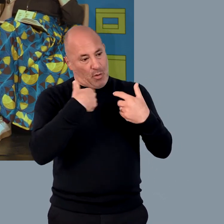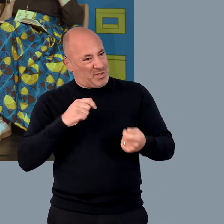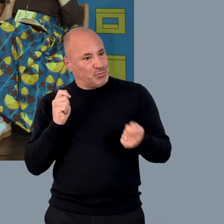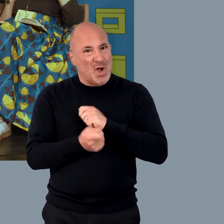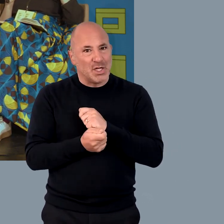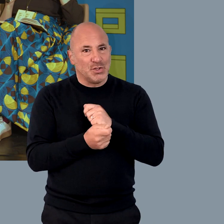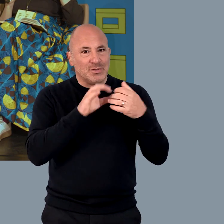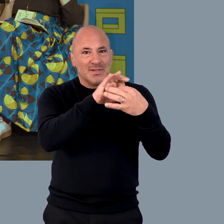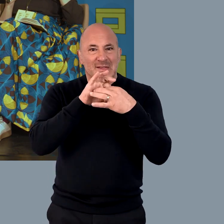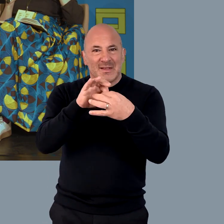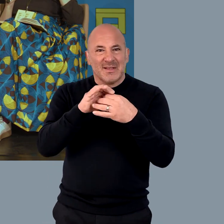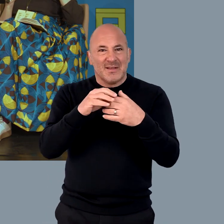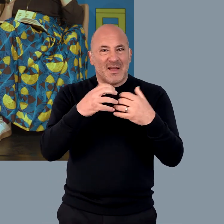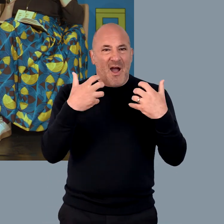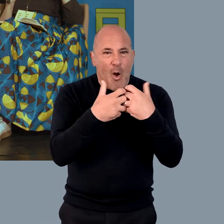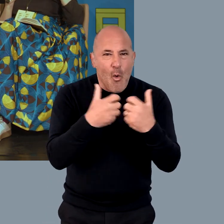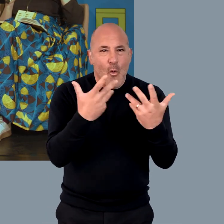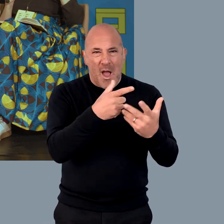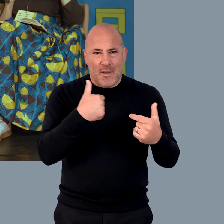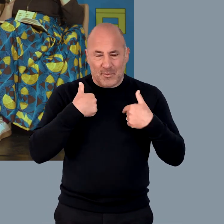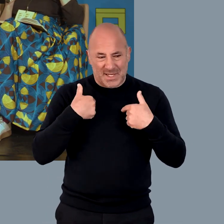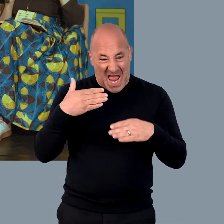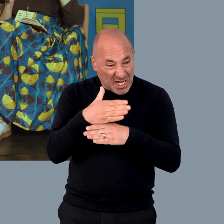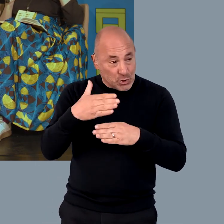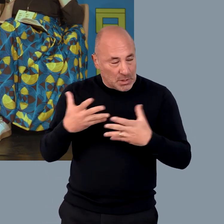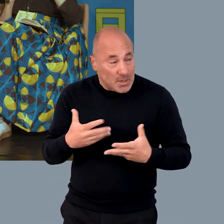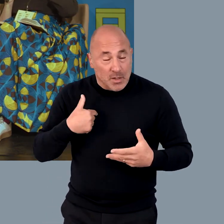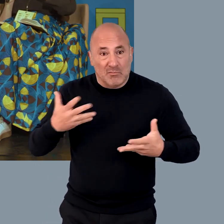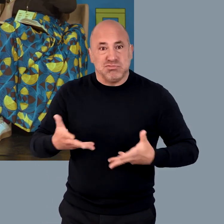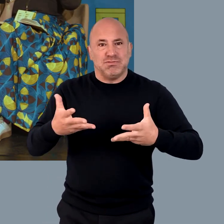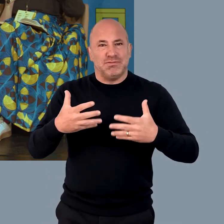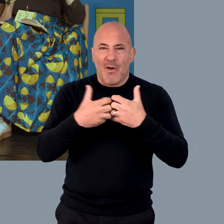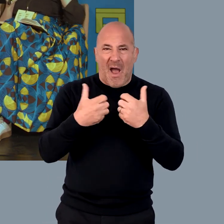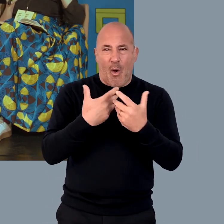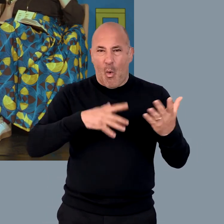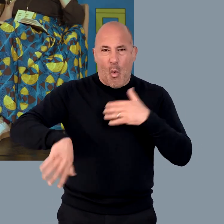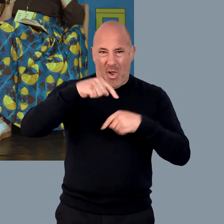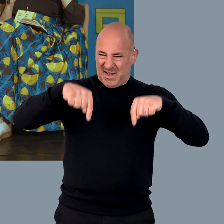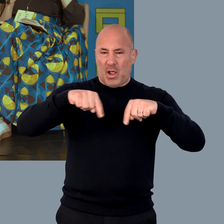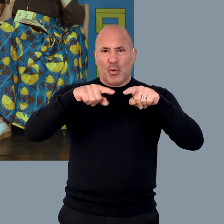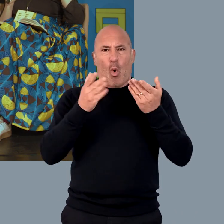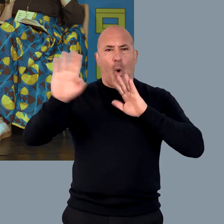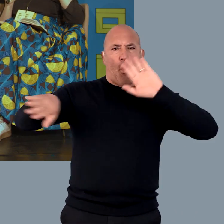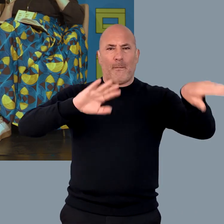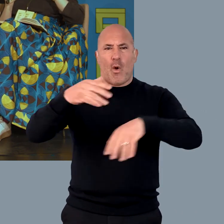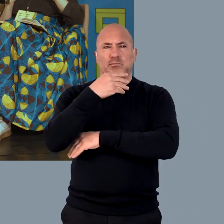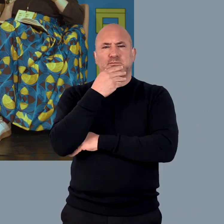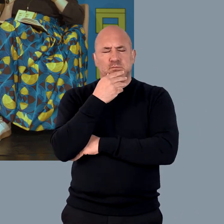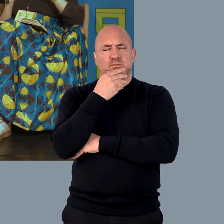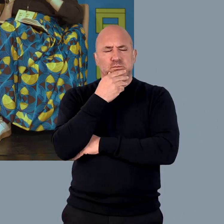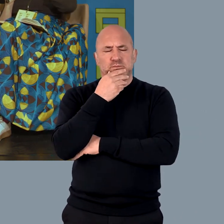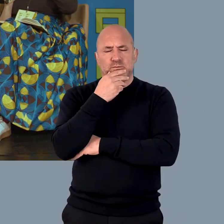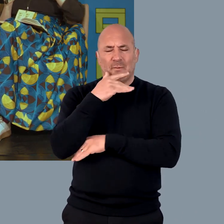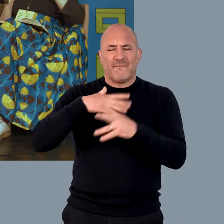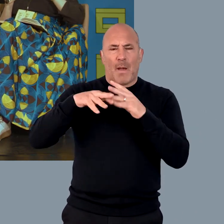become agents of change? How do they how do we catalyze that action? How do we get everybody in this room to go home and think, right, I'm going to do